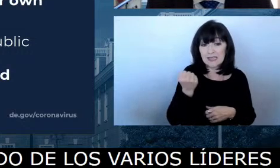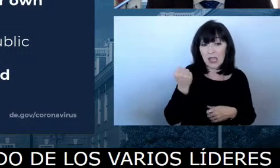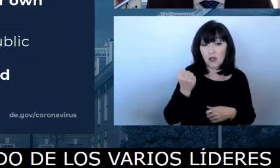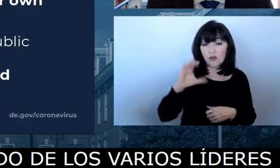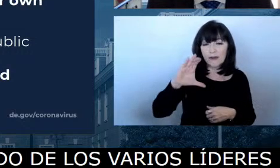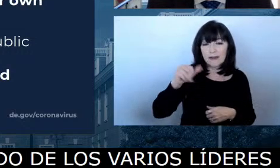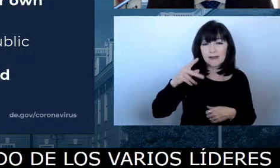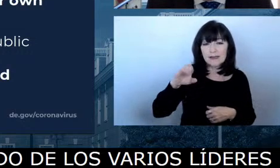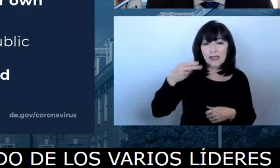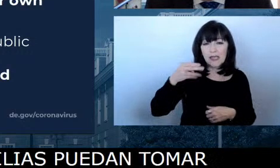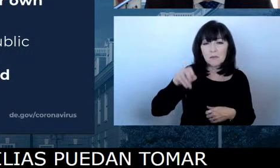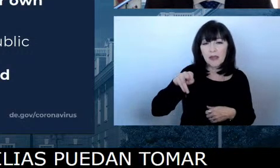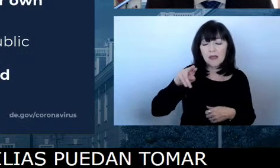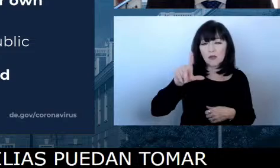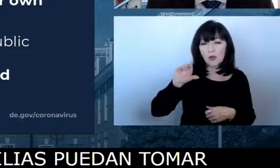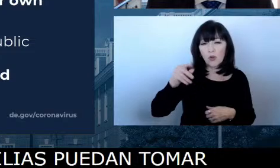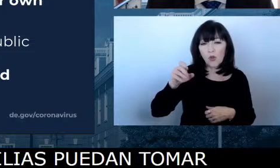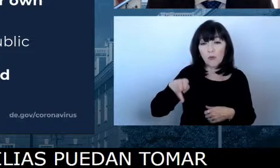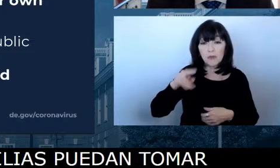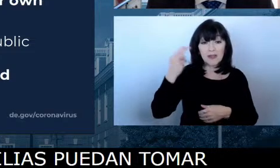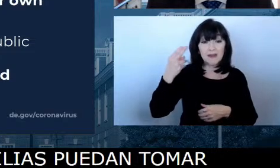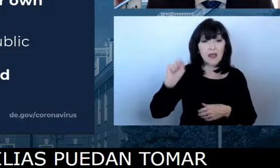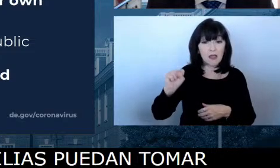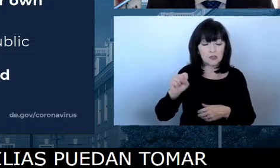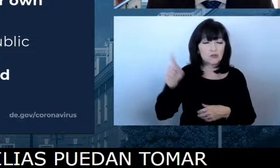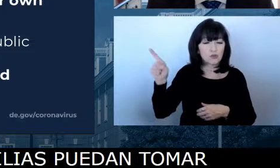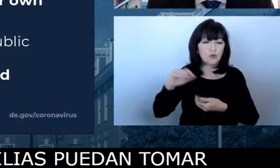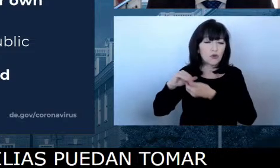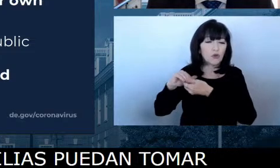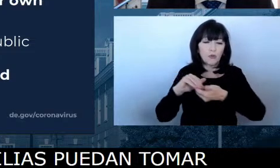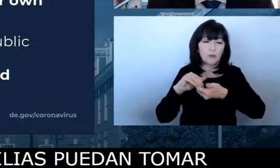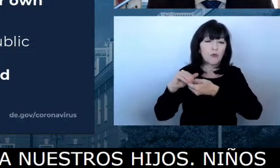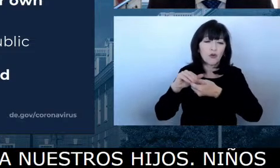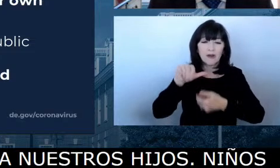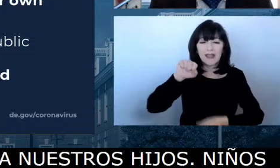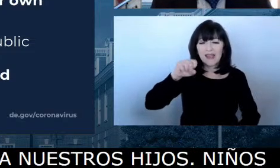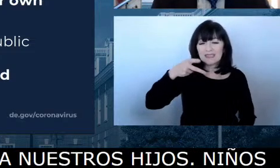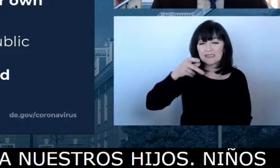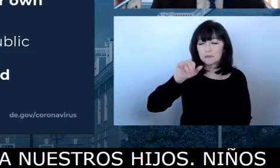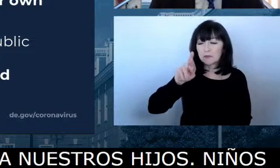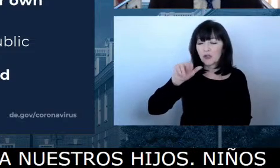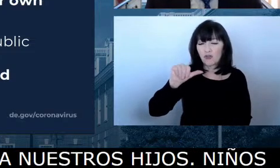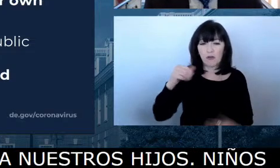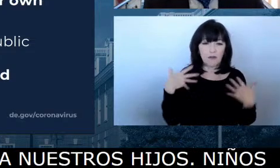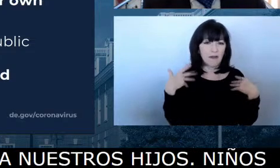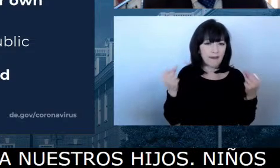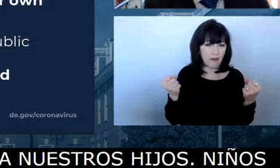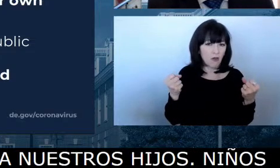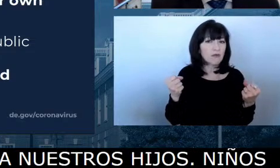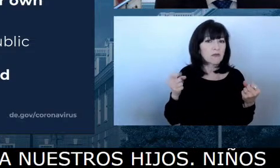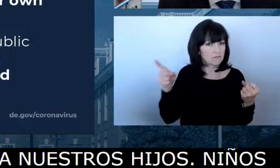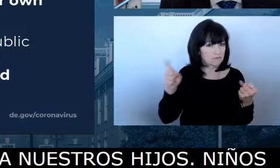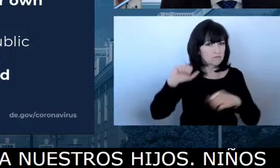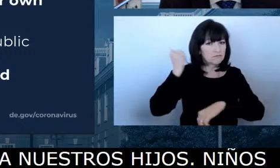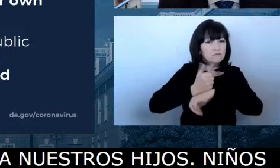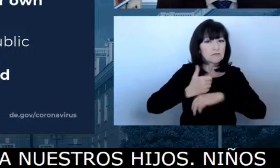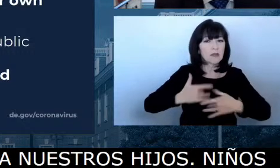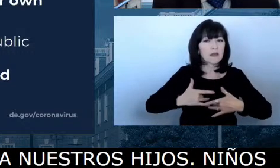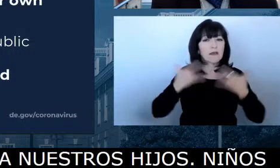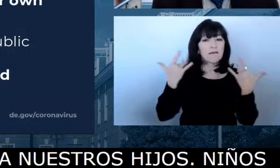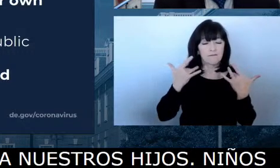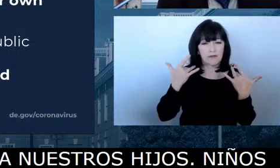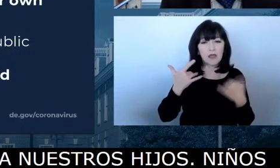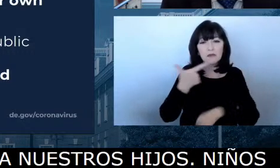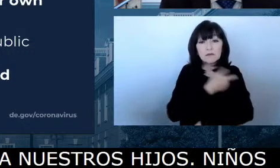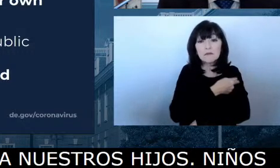School partnered with Aspira Health and had a vaccination event at the high